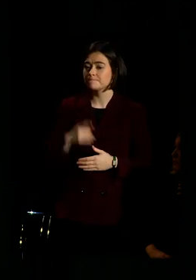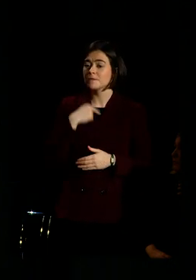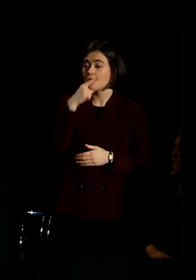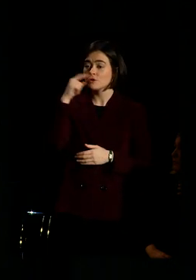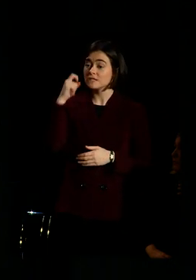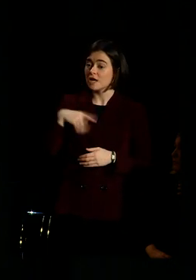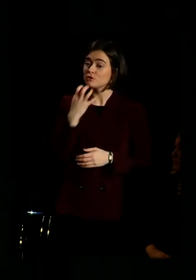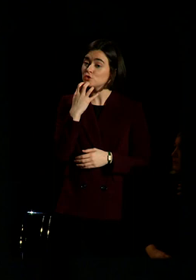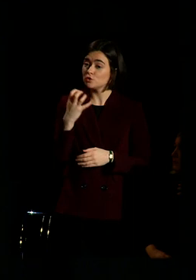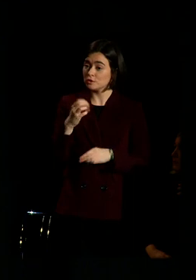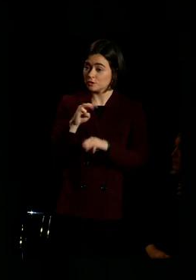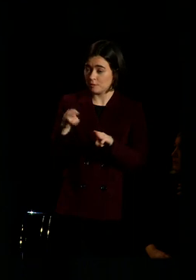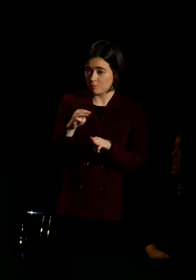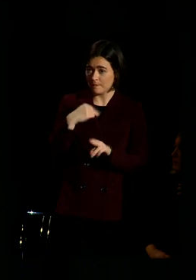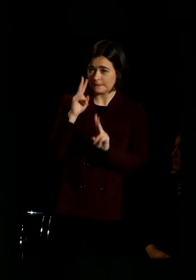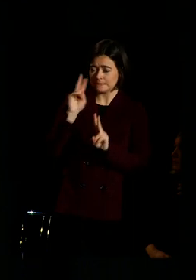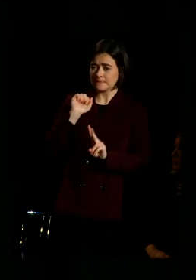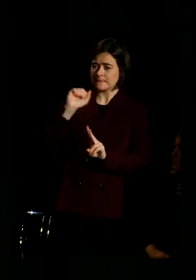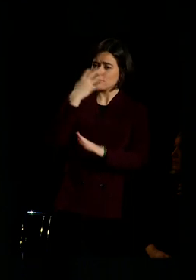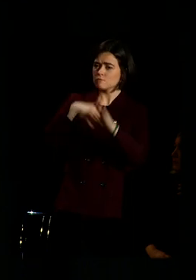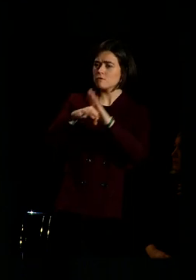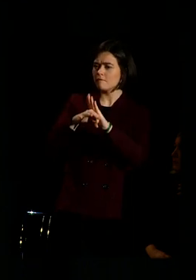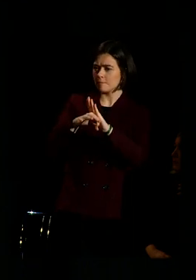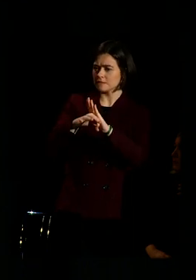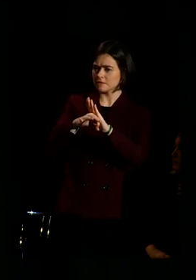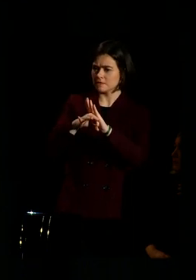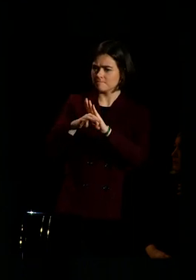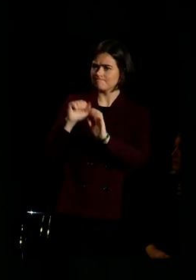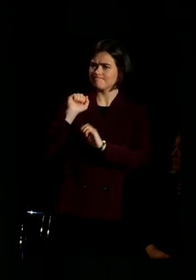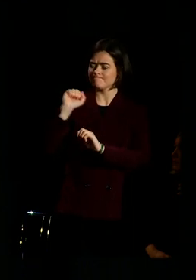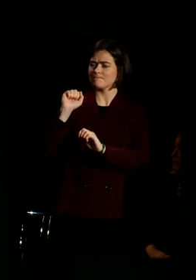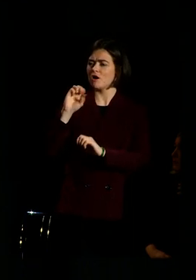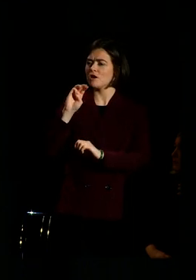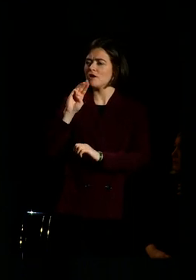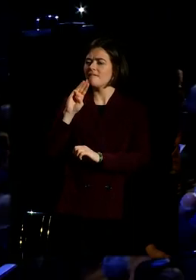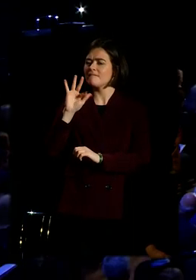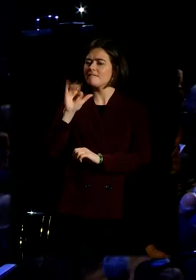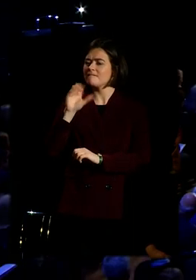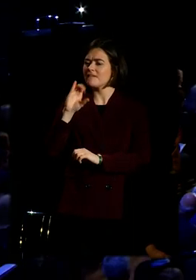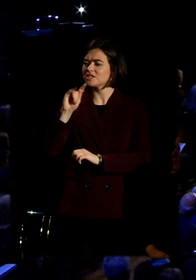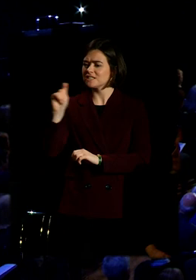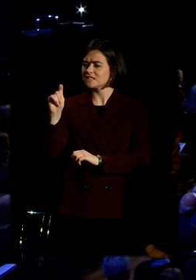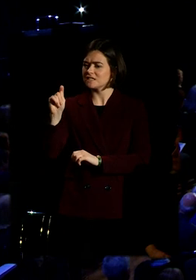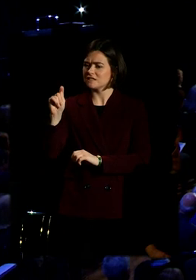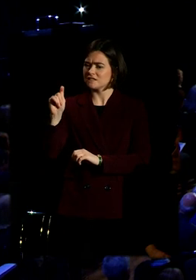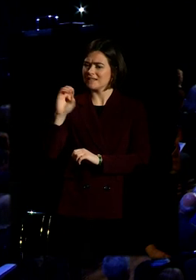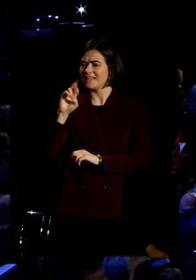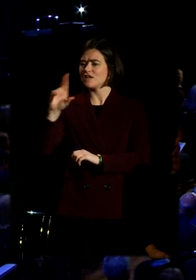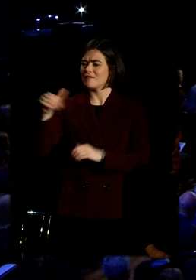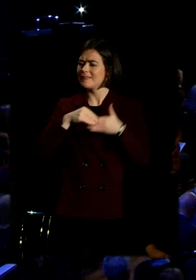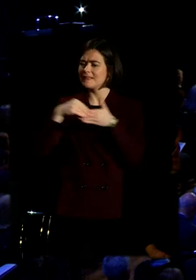Hungarian Jews watch a populist government honor fascist-era leaders complicit in the crimes of the